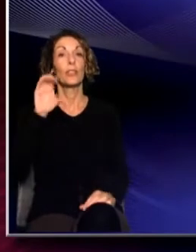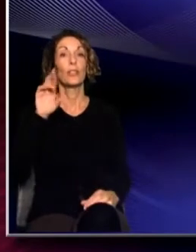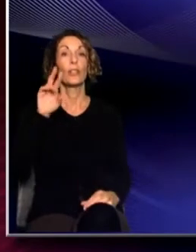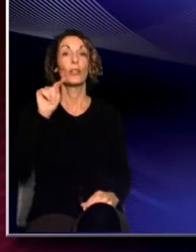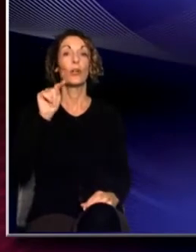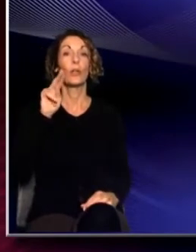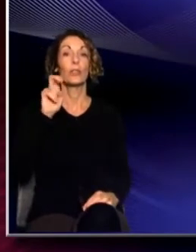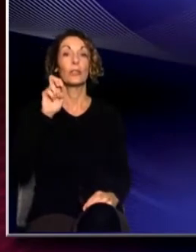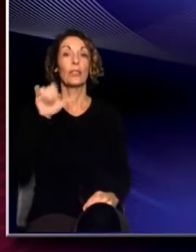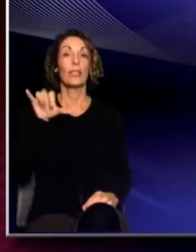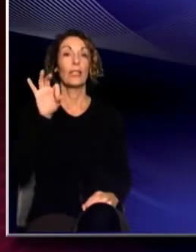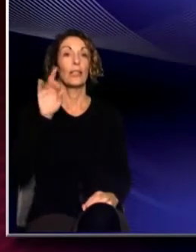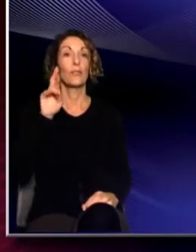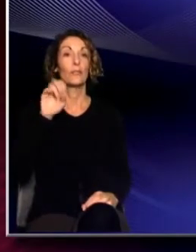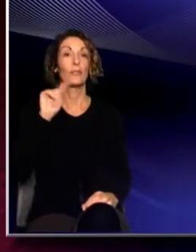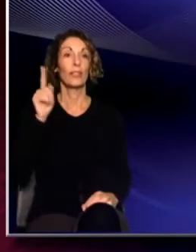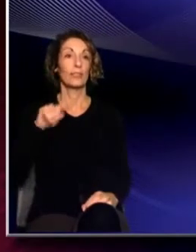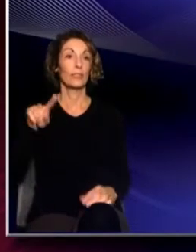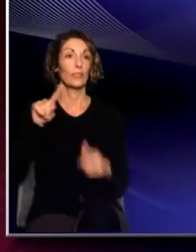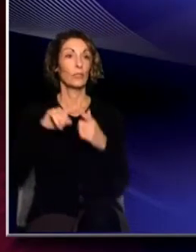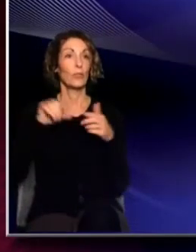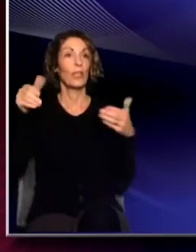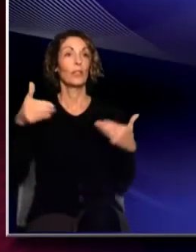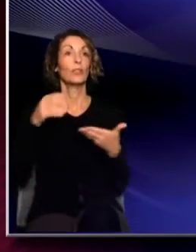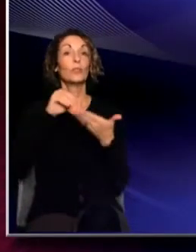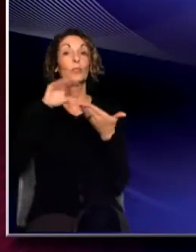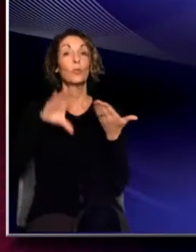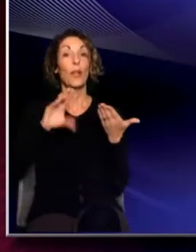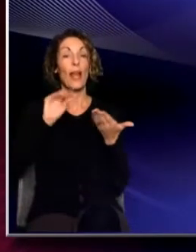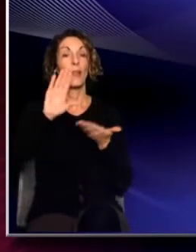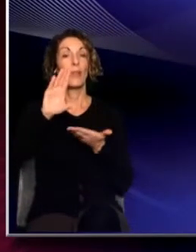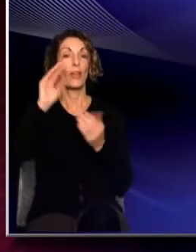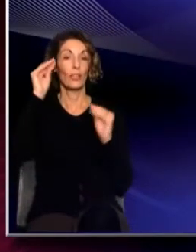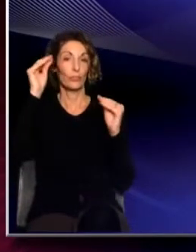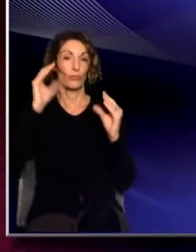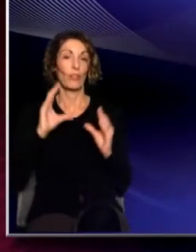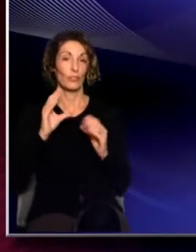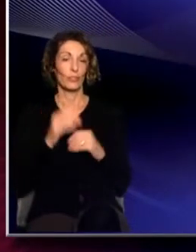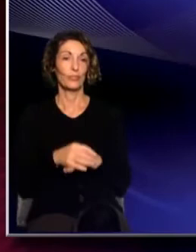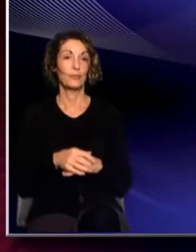our students and Thank their you. instructor.